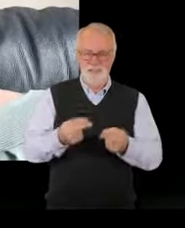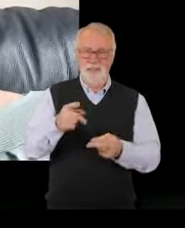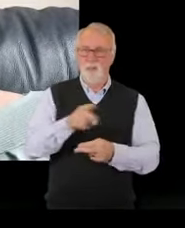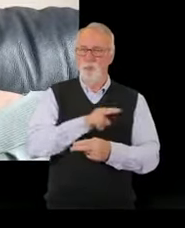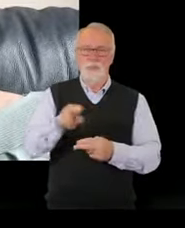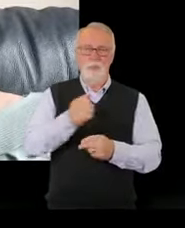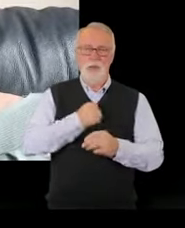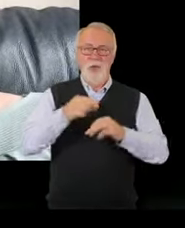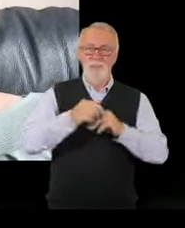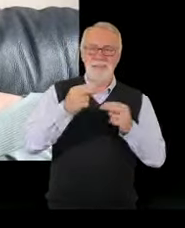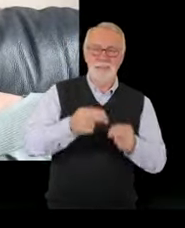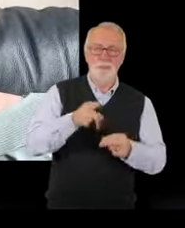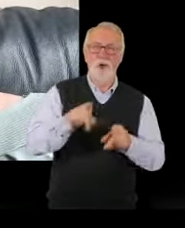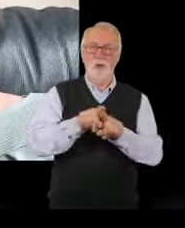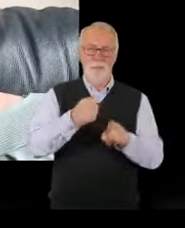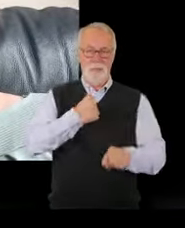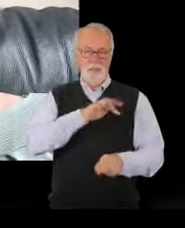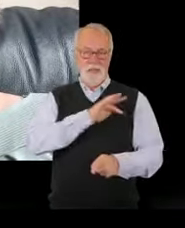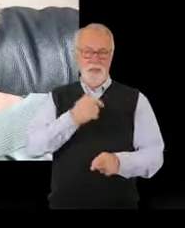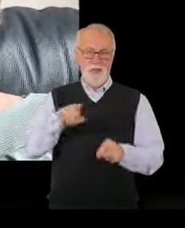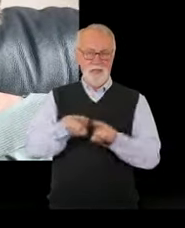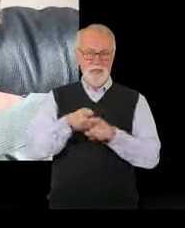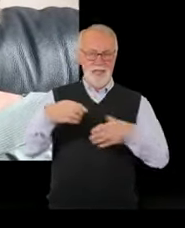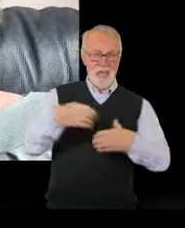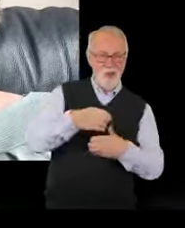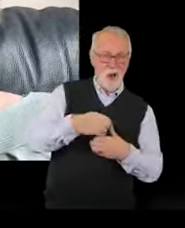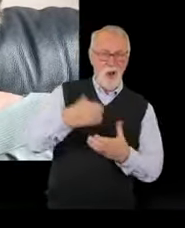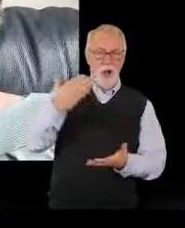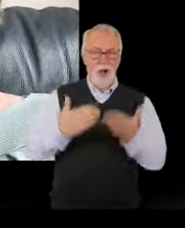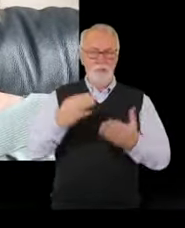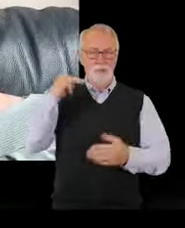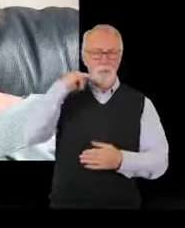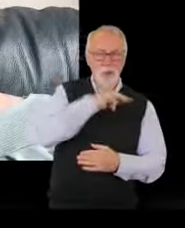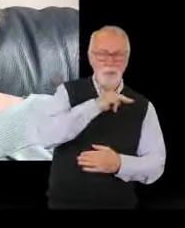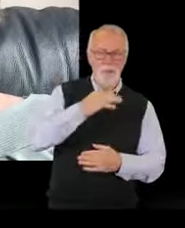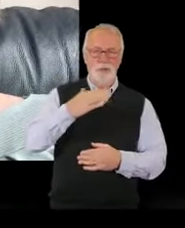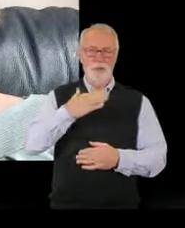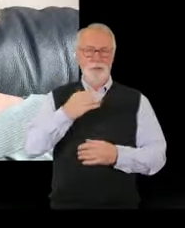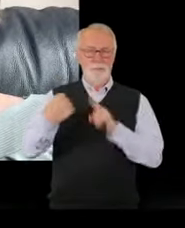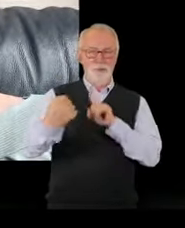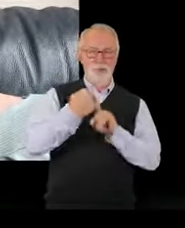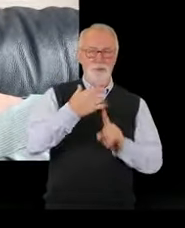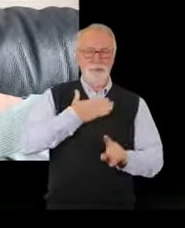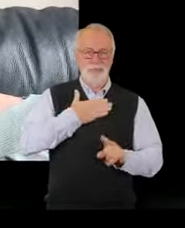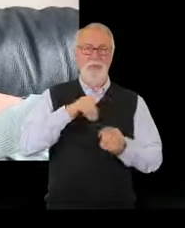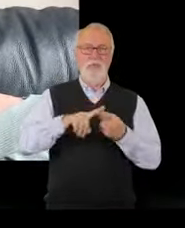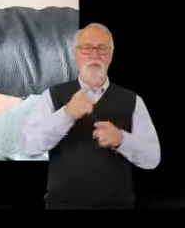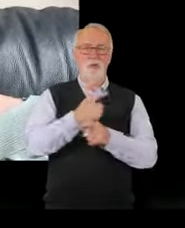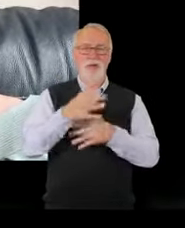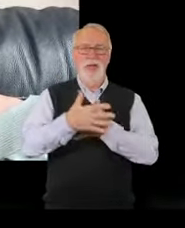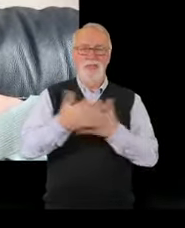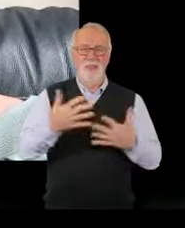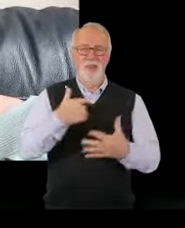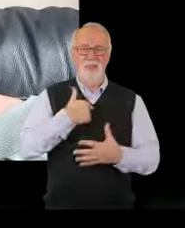But it wasn't just my husband's needs, it was also myself as a carer, how the situation was